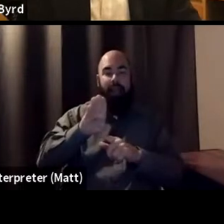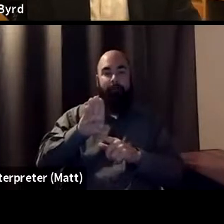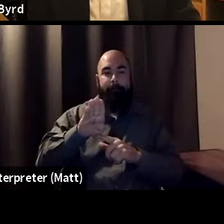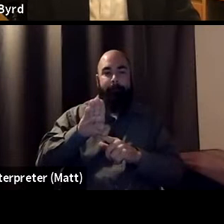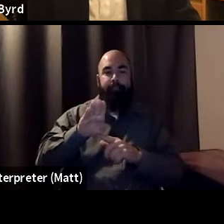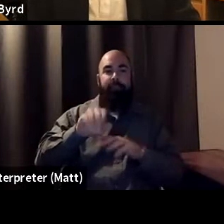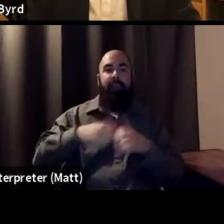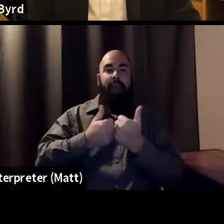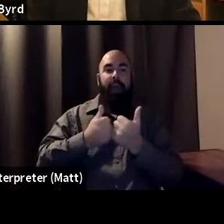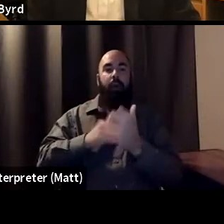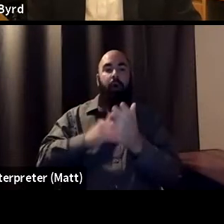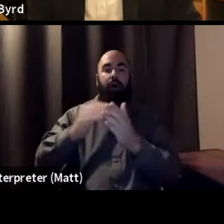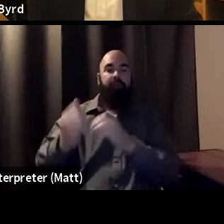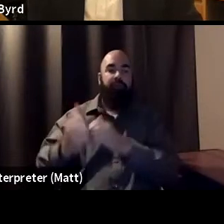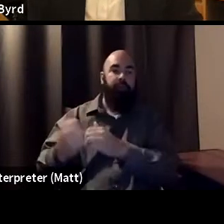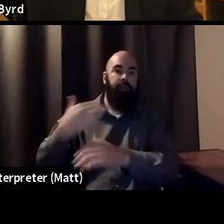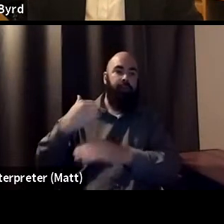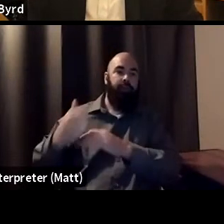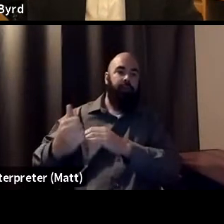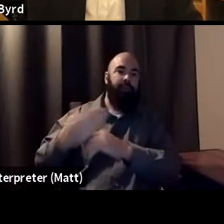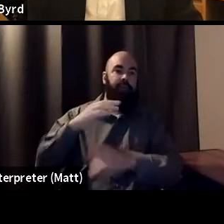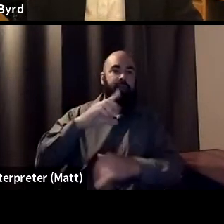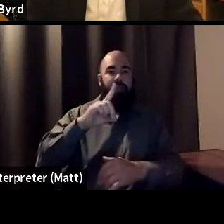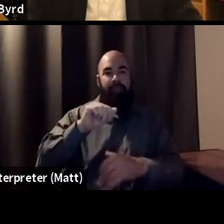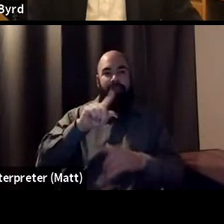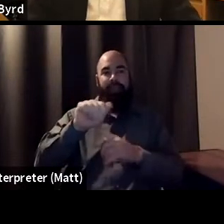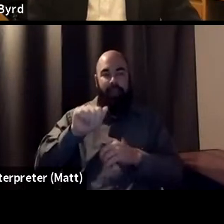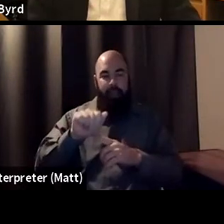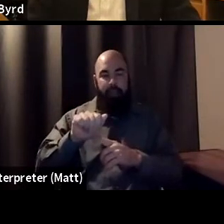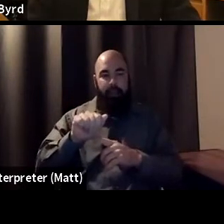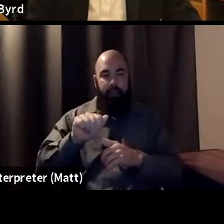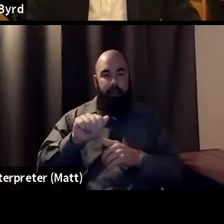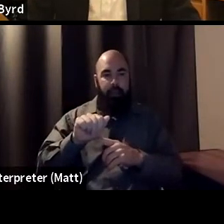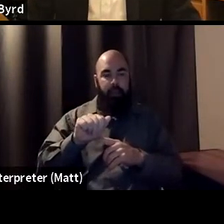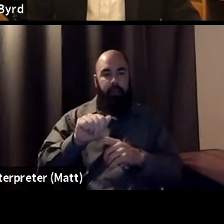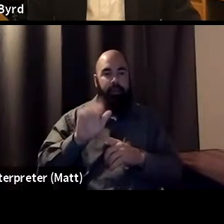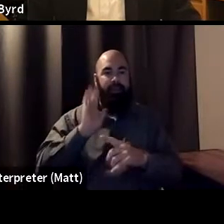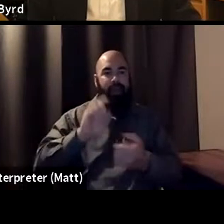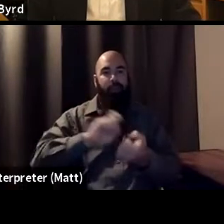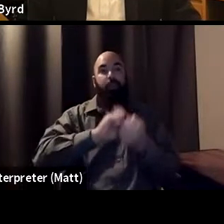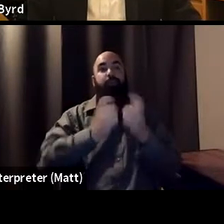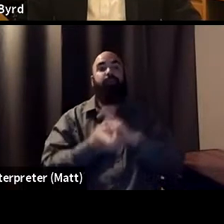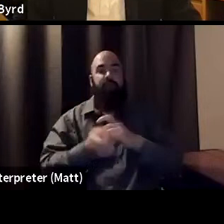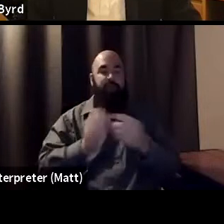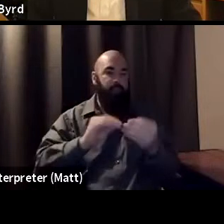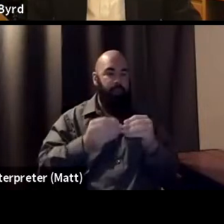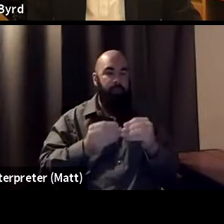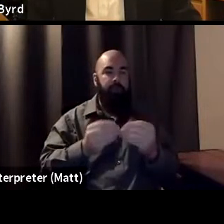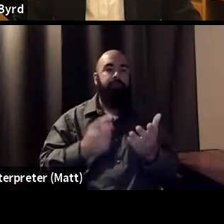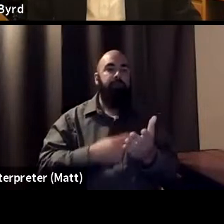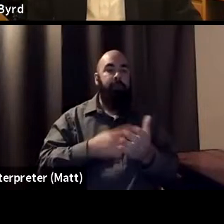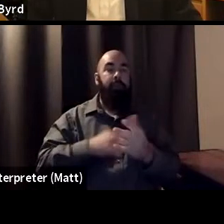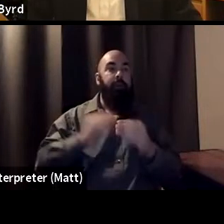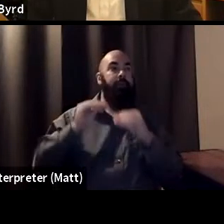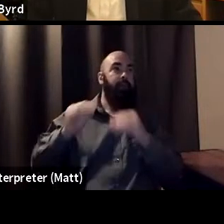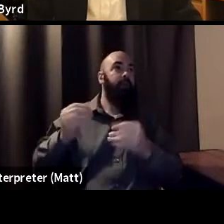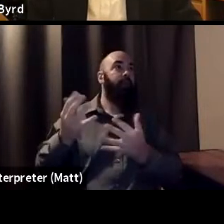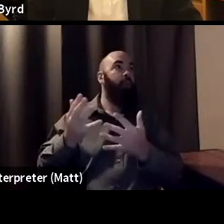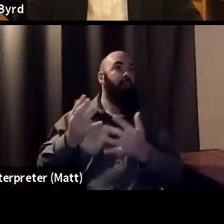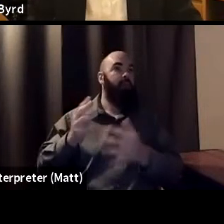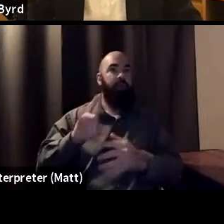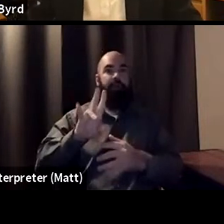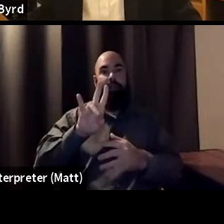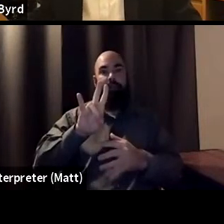a very large role on, you know, when we get a dumping of, say, 70 or 80 cases